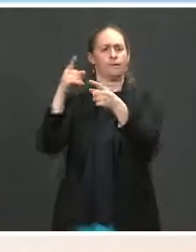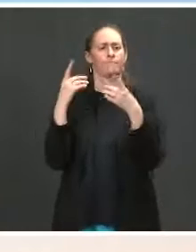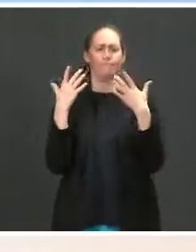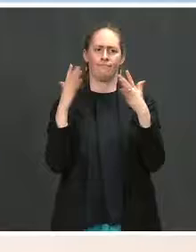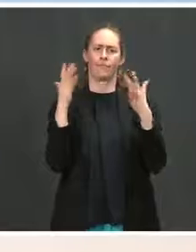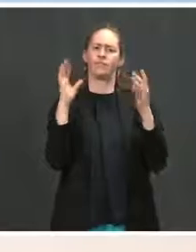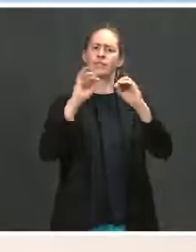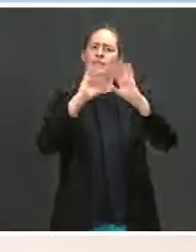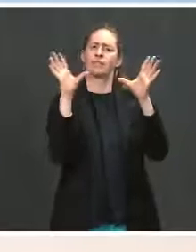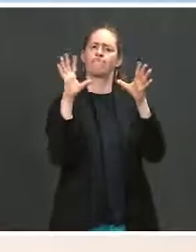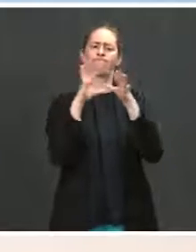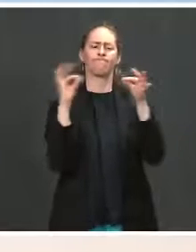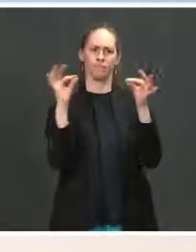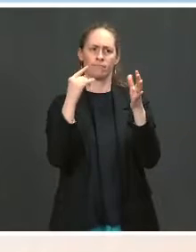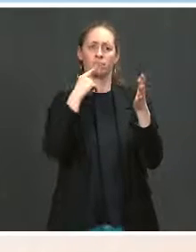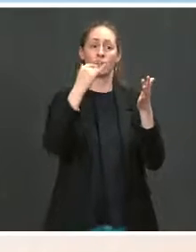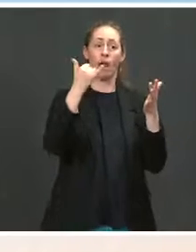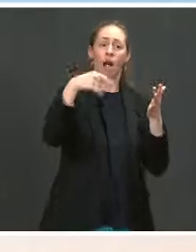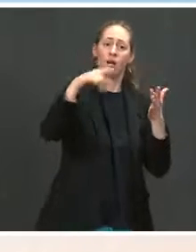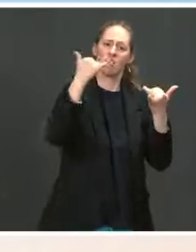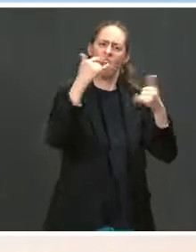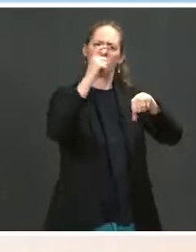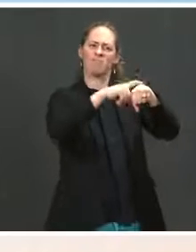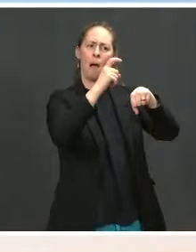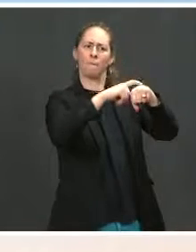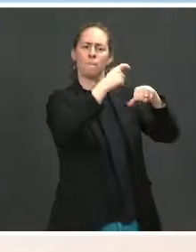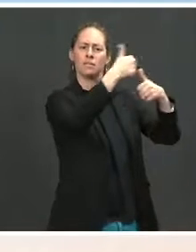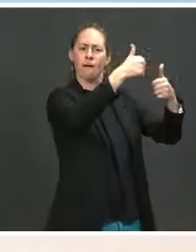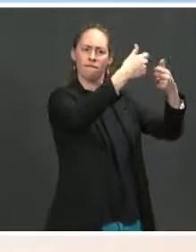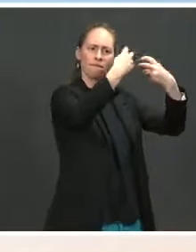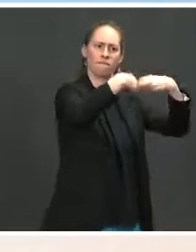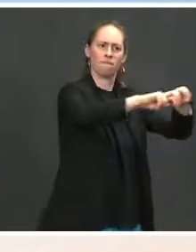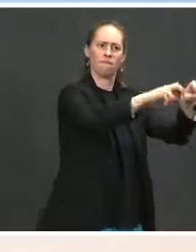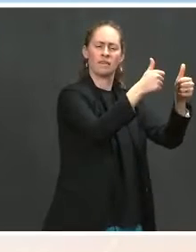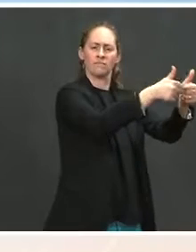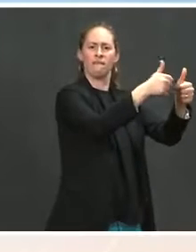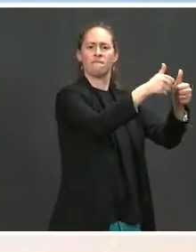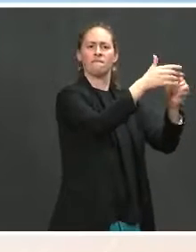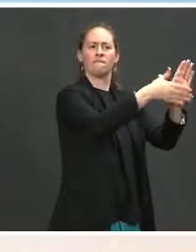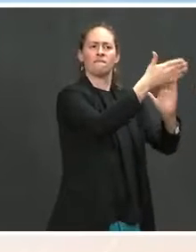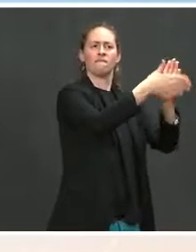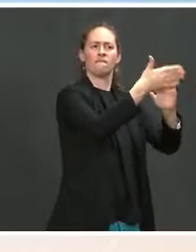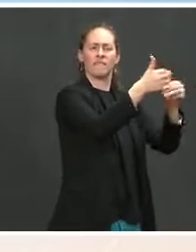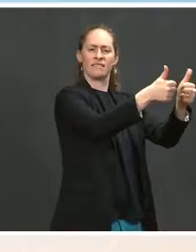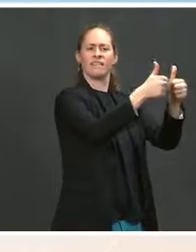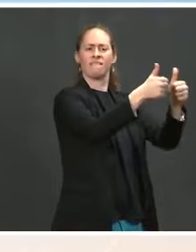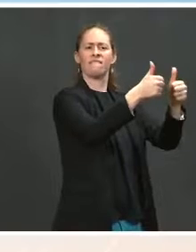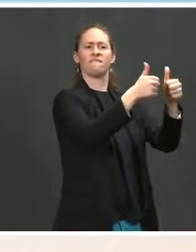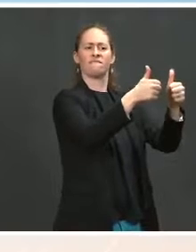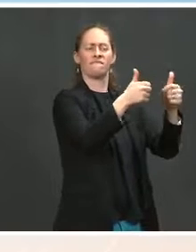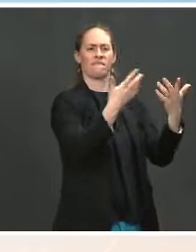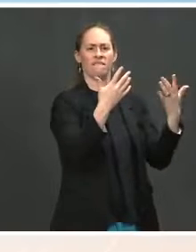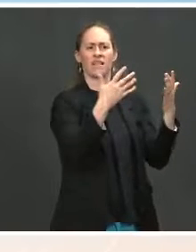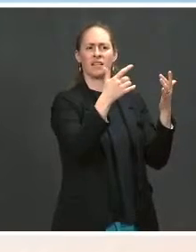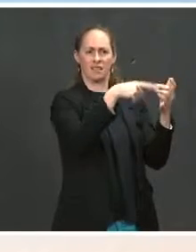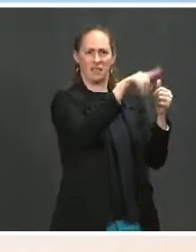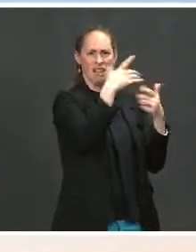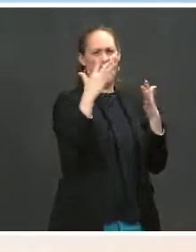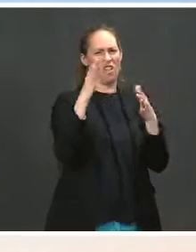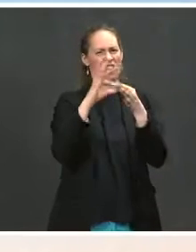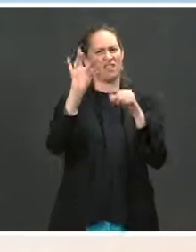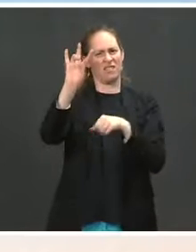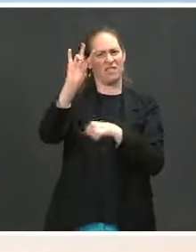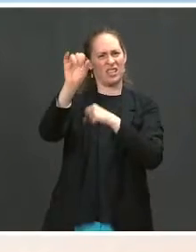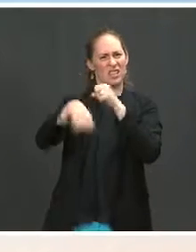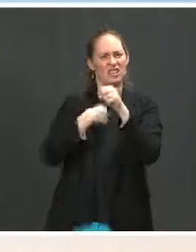over control and leadership to the Afghan security forces. We've also seen over the last 7 years that has not